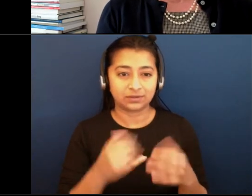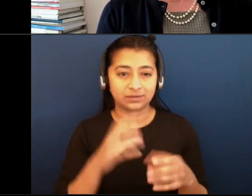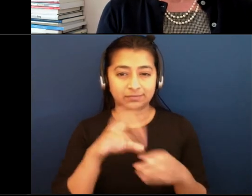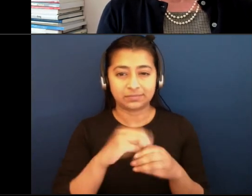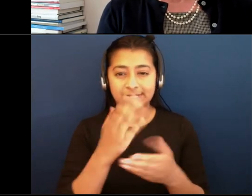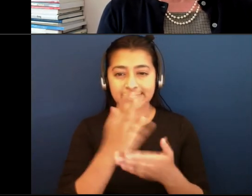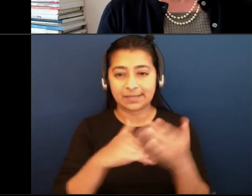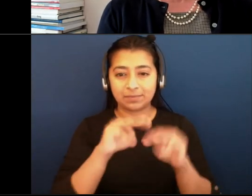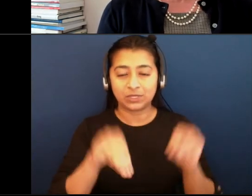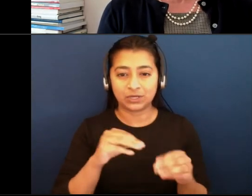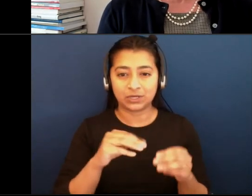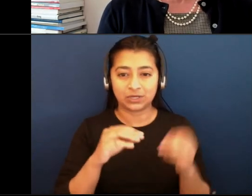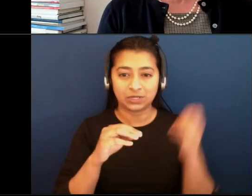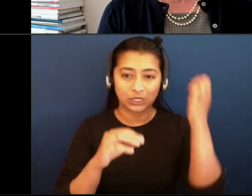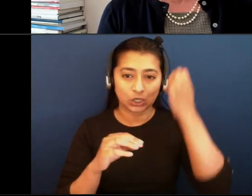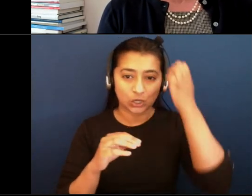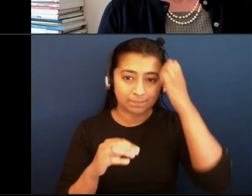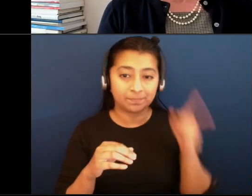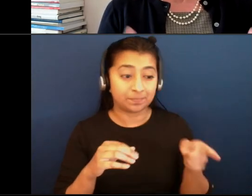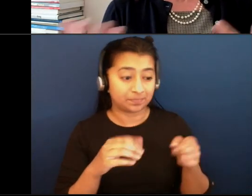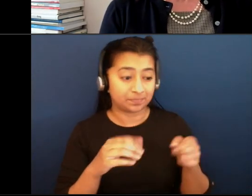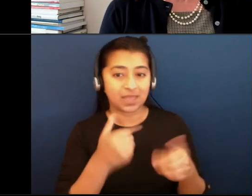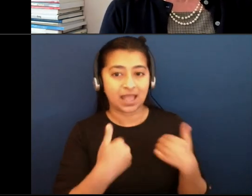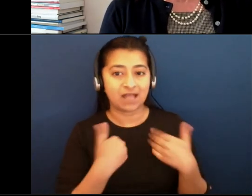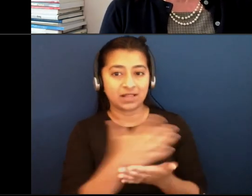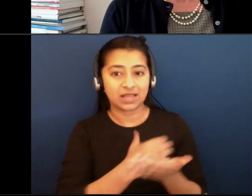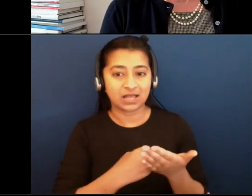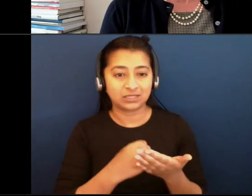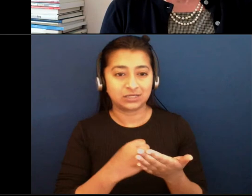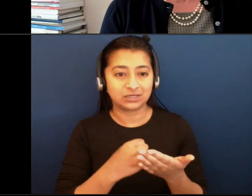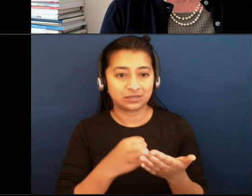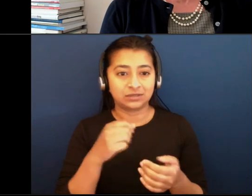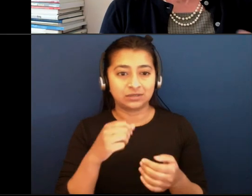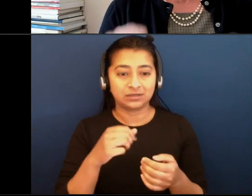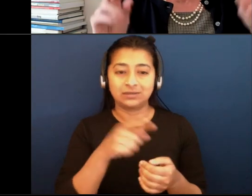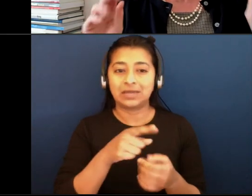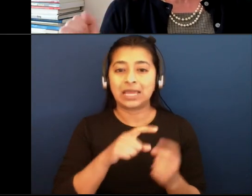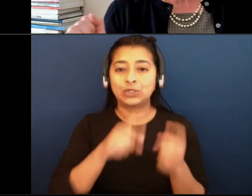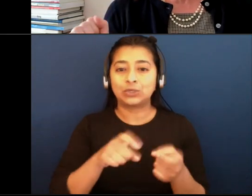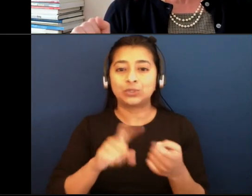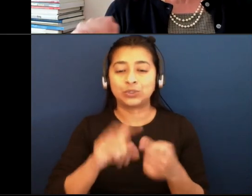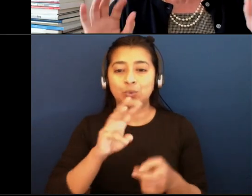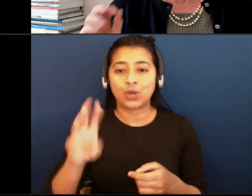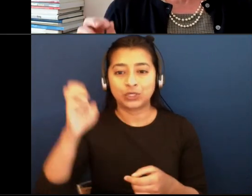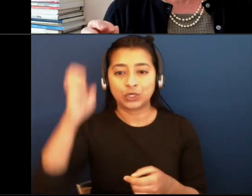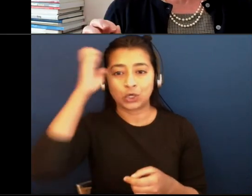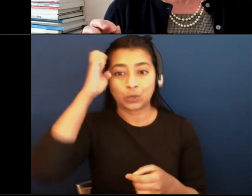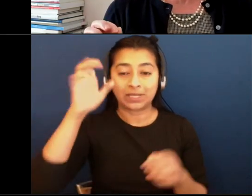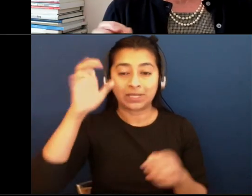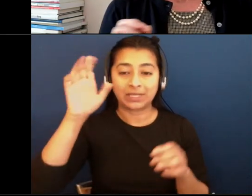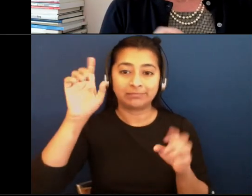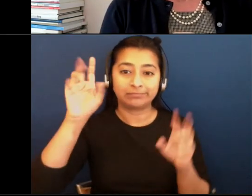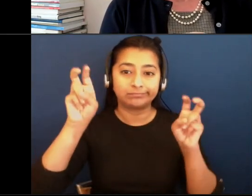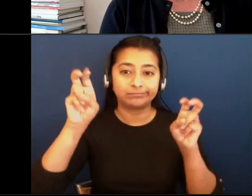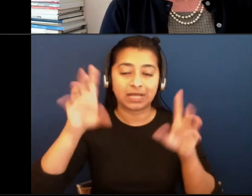in Europe that have collections that are attributed to Western European discoverers or